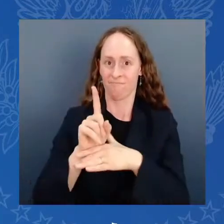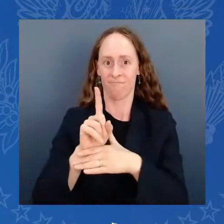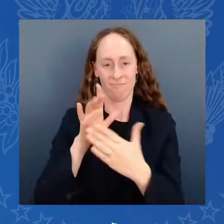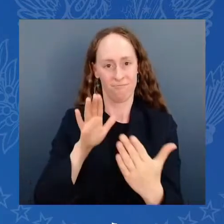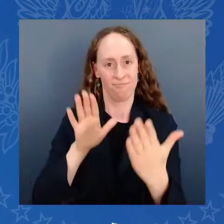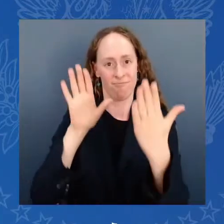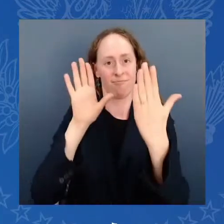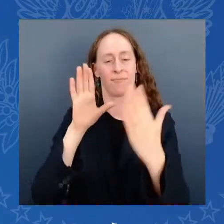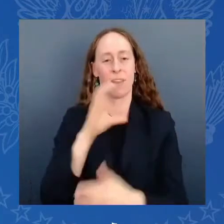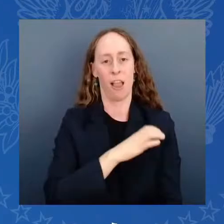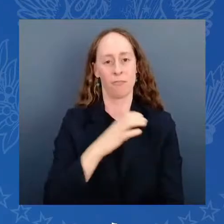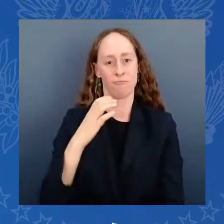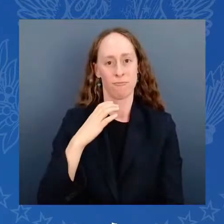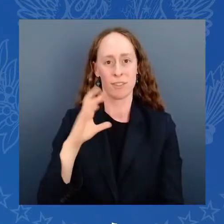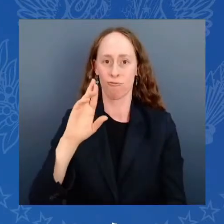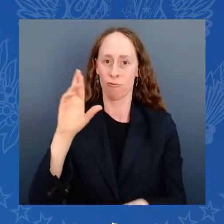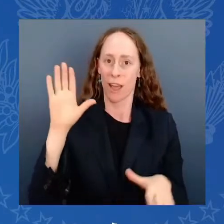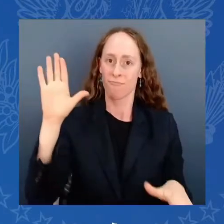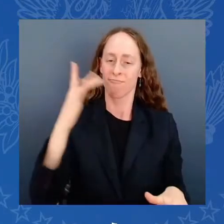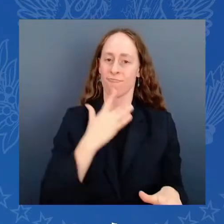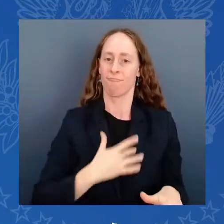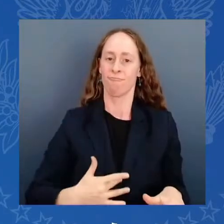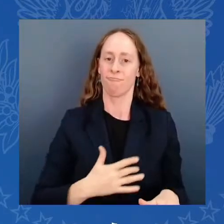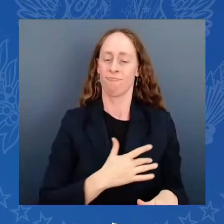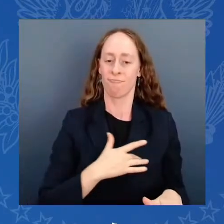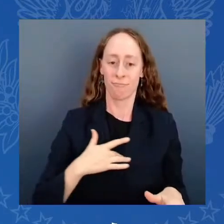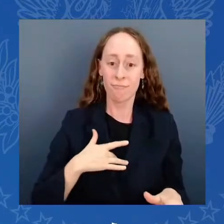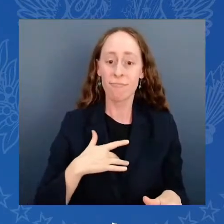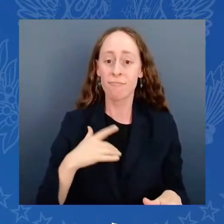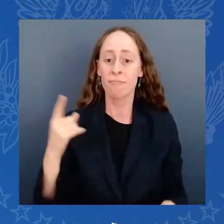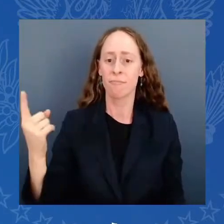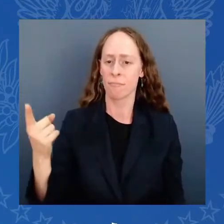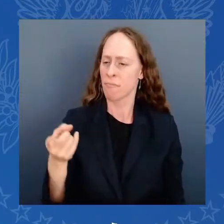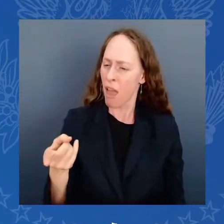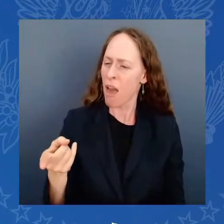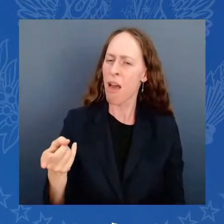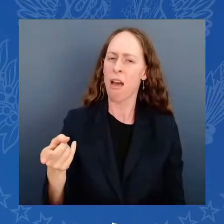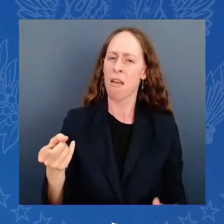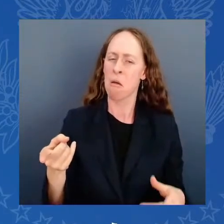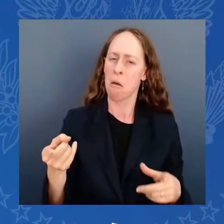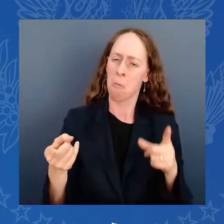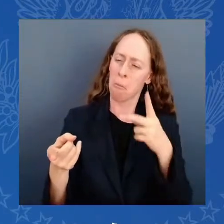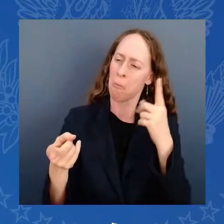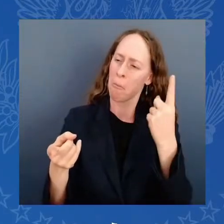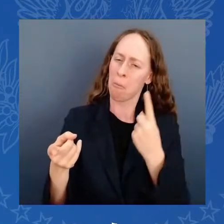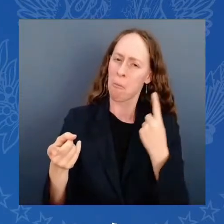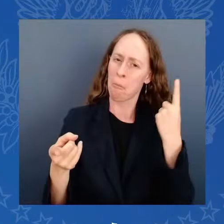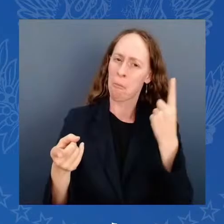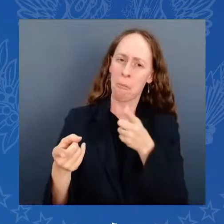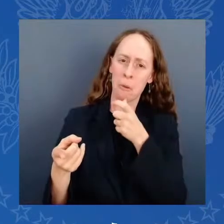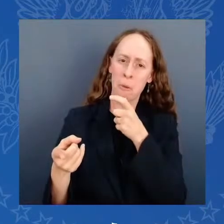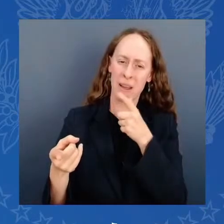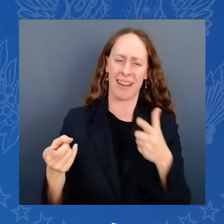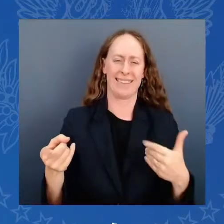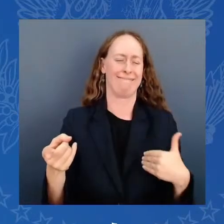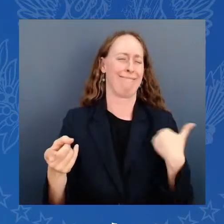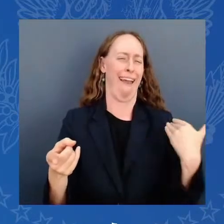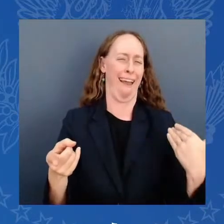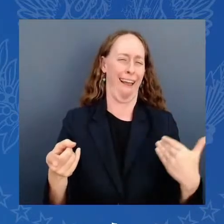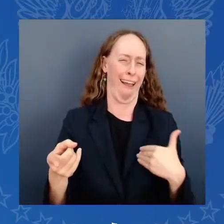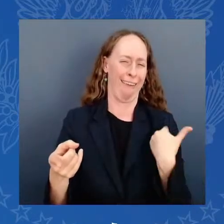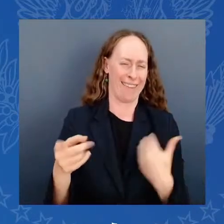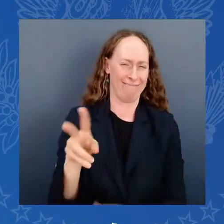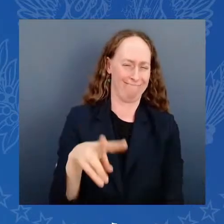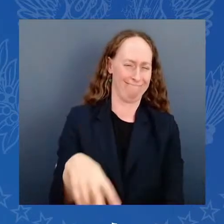Senate who was too young to get in. They had to wait 3 or 4 days till he turned 30 to swear him